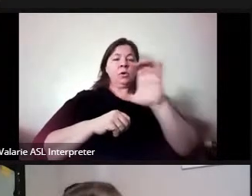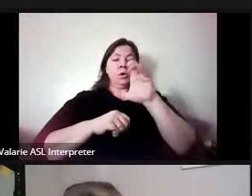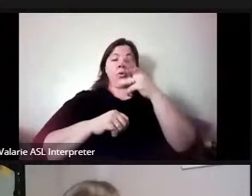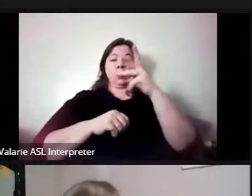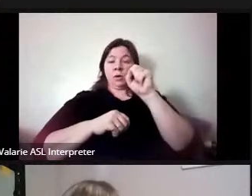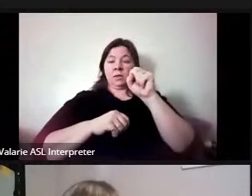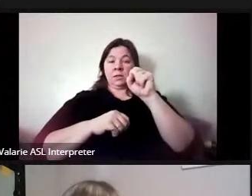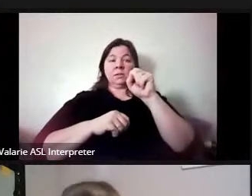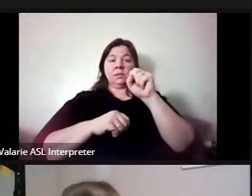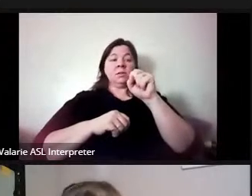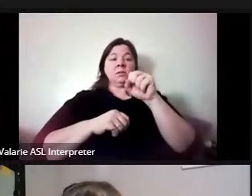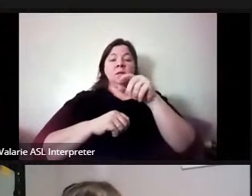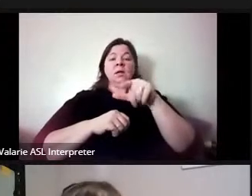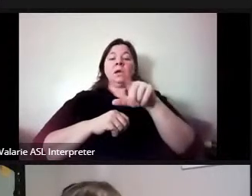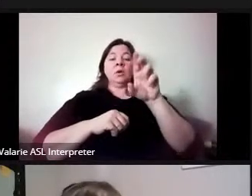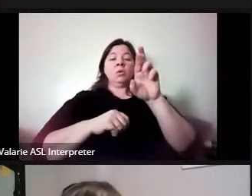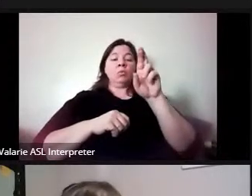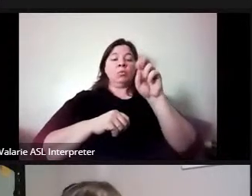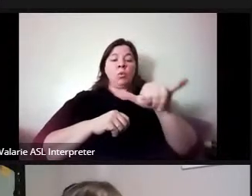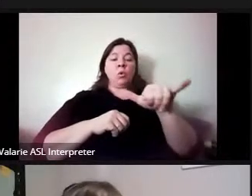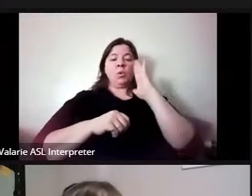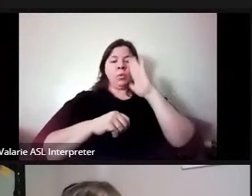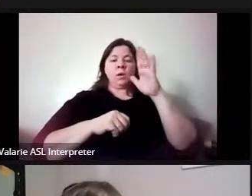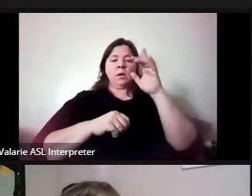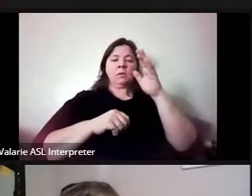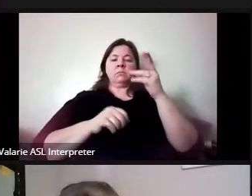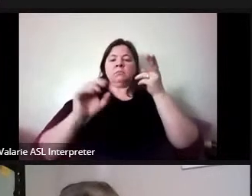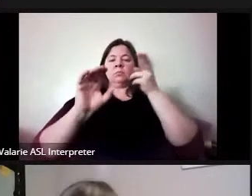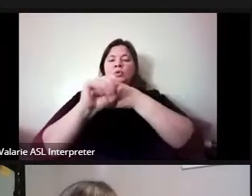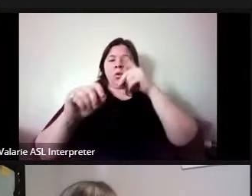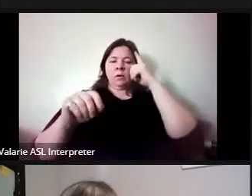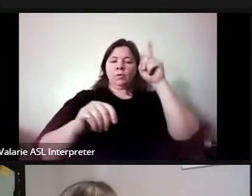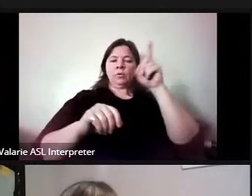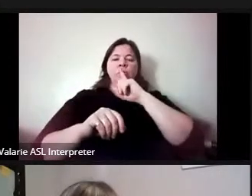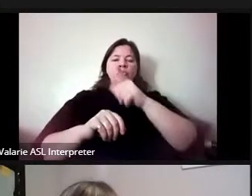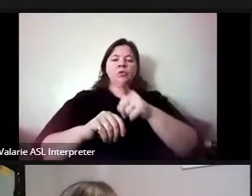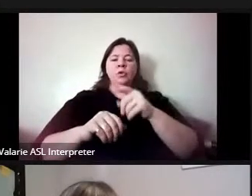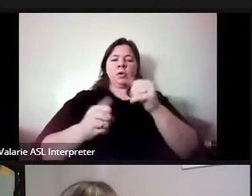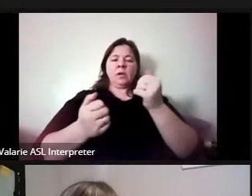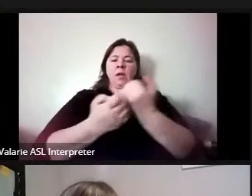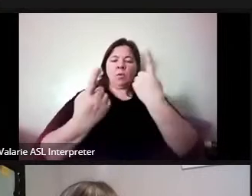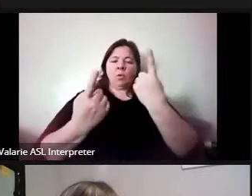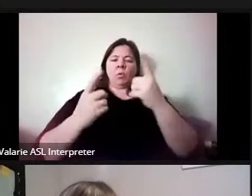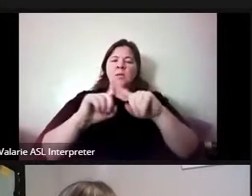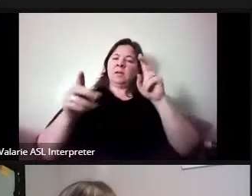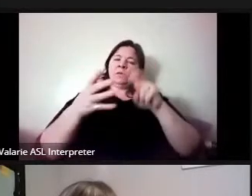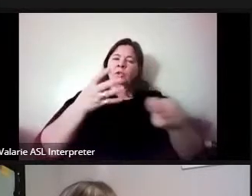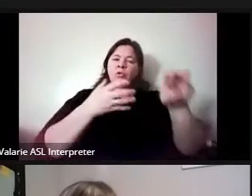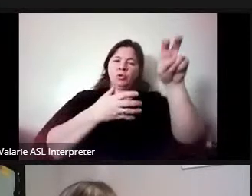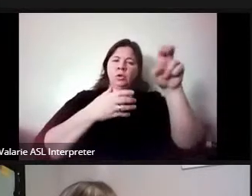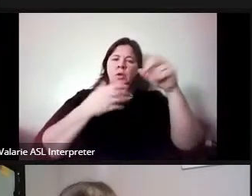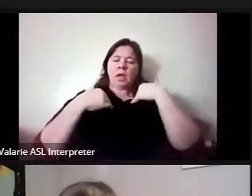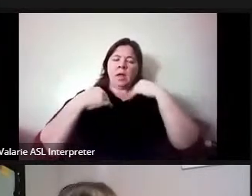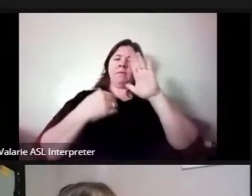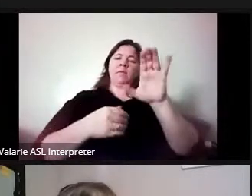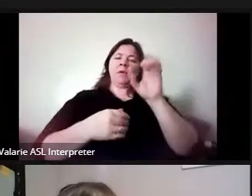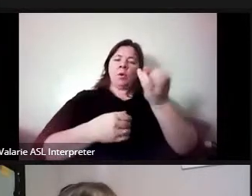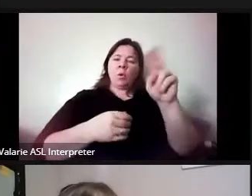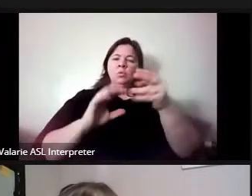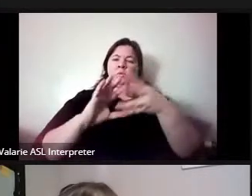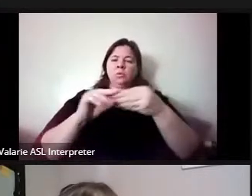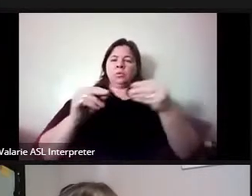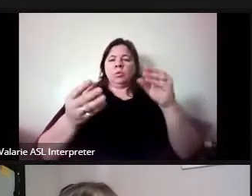a founder now. So thank you very much. Everyone is on a different journey. Everyone has got their own